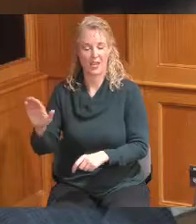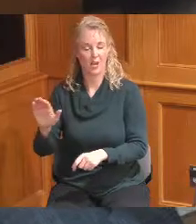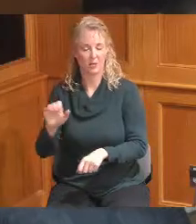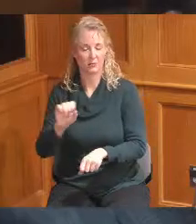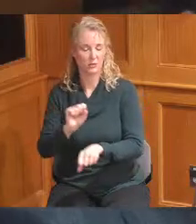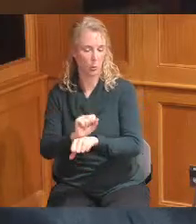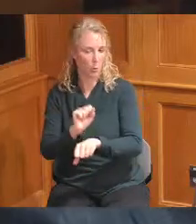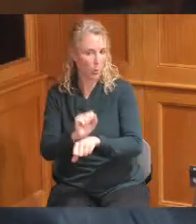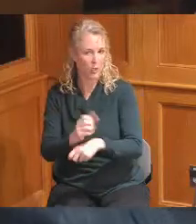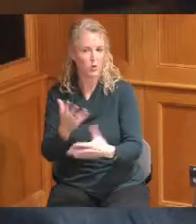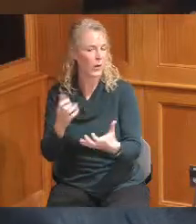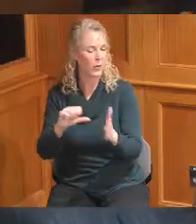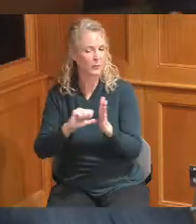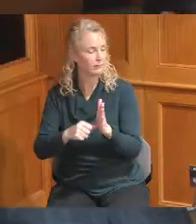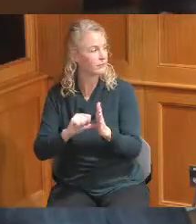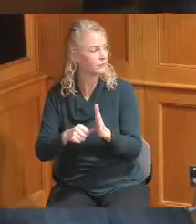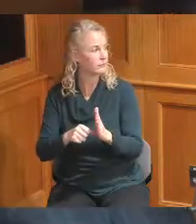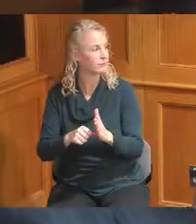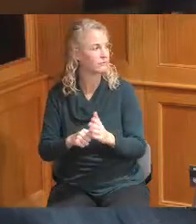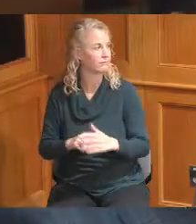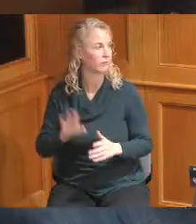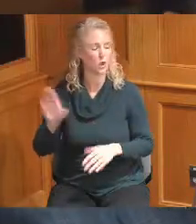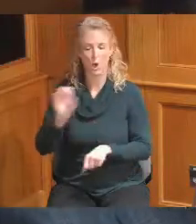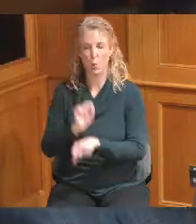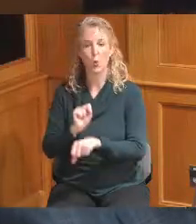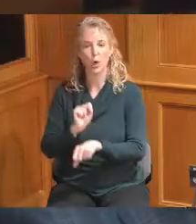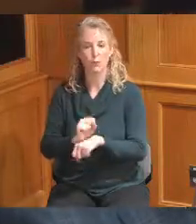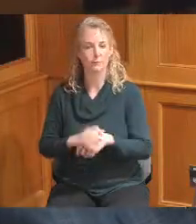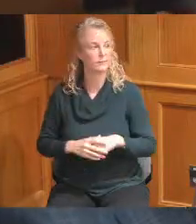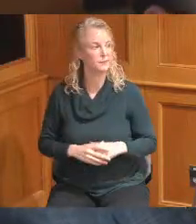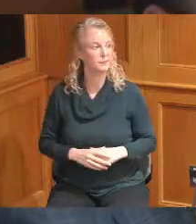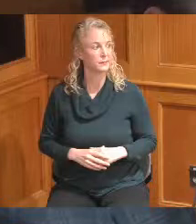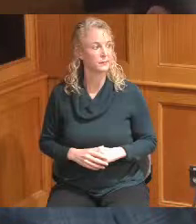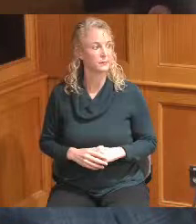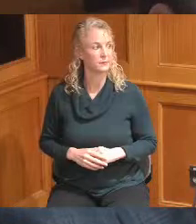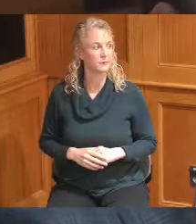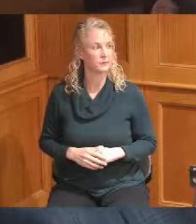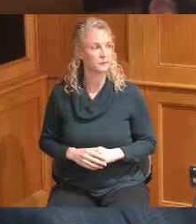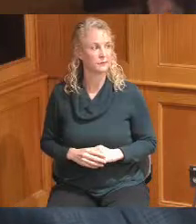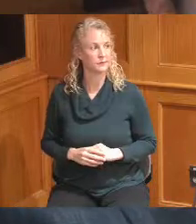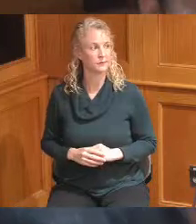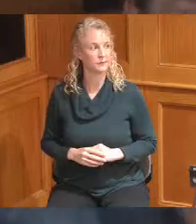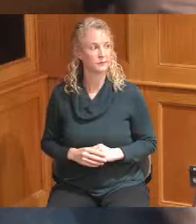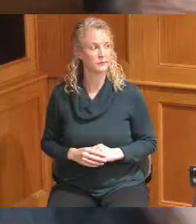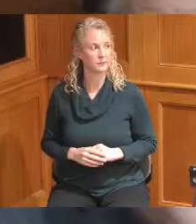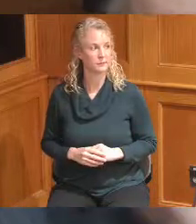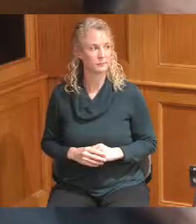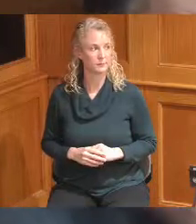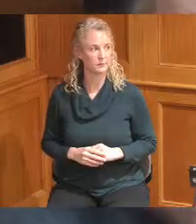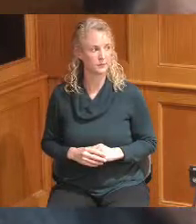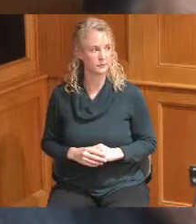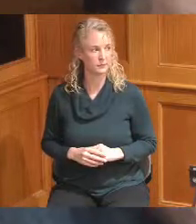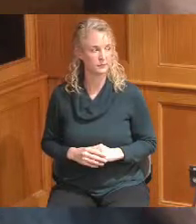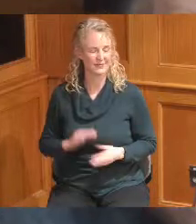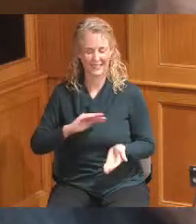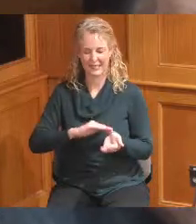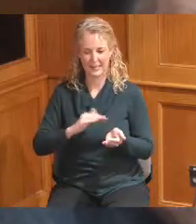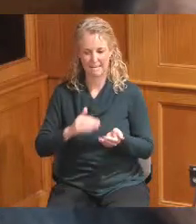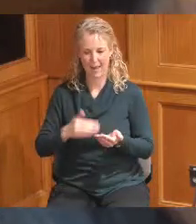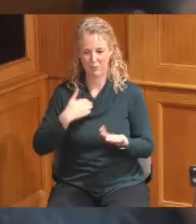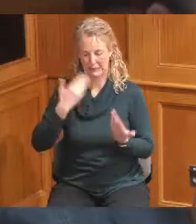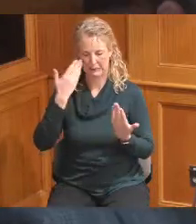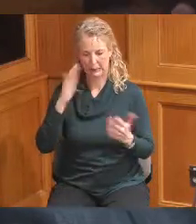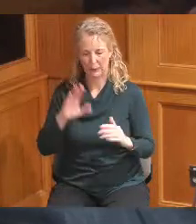Services. So just wanted to highlight that as well. Not sure exactly what the amount